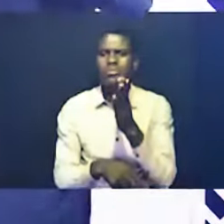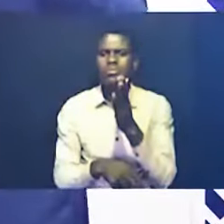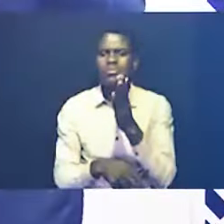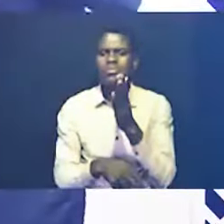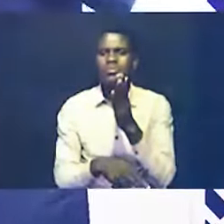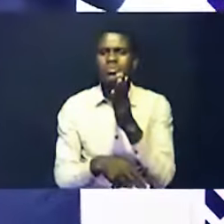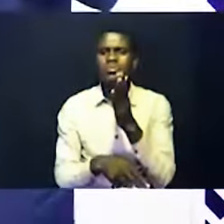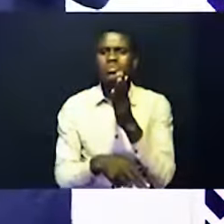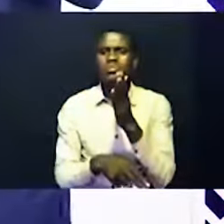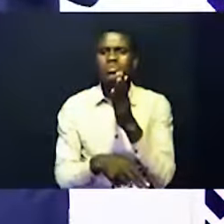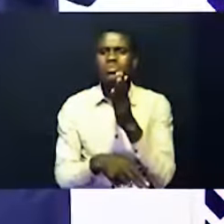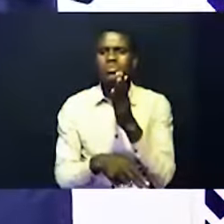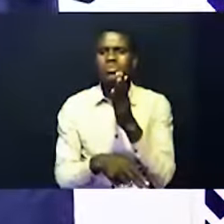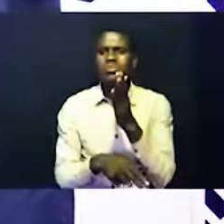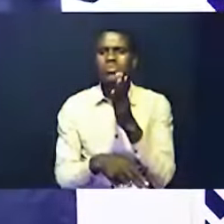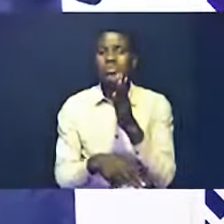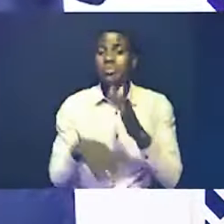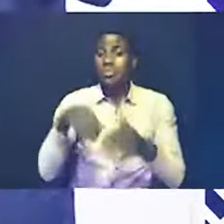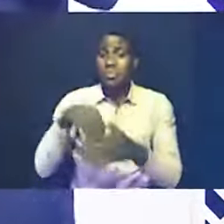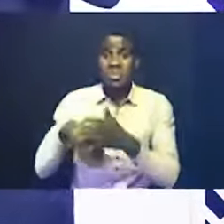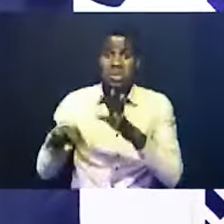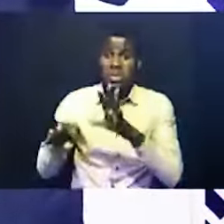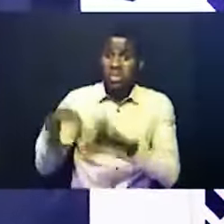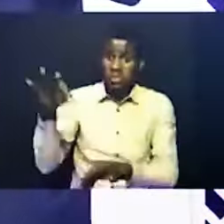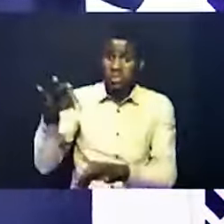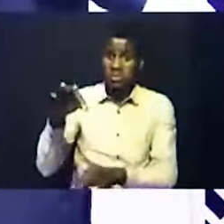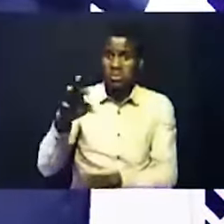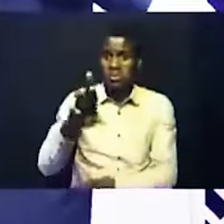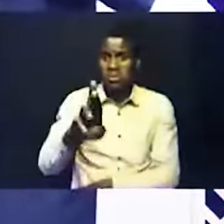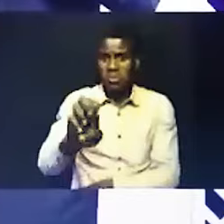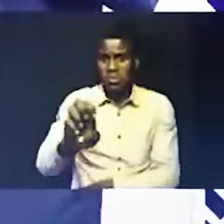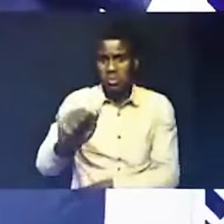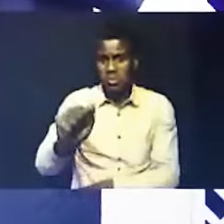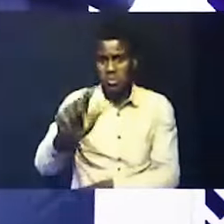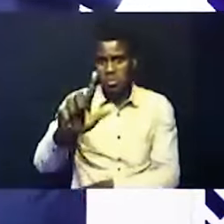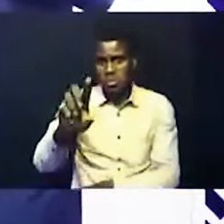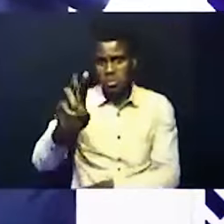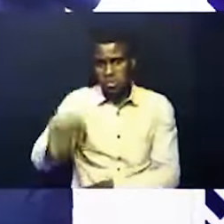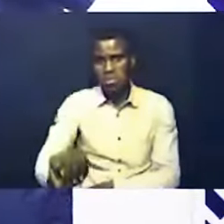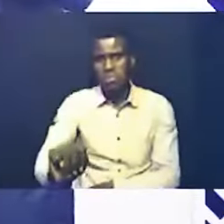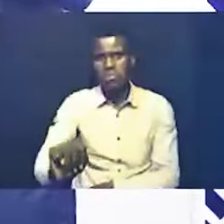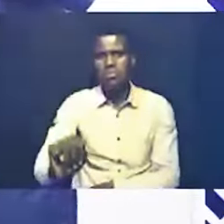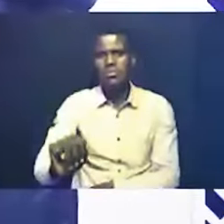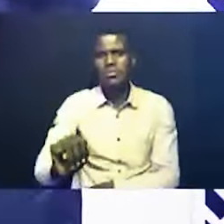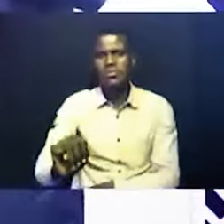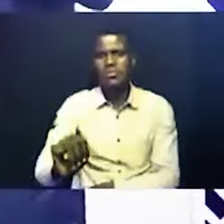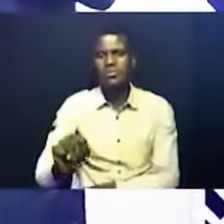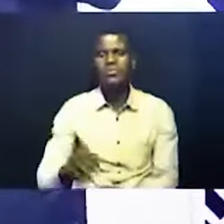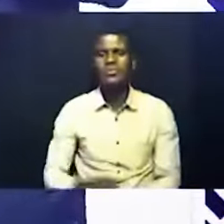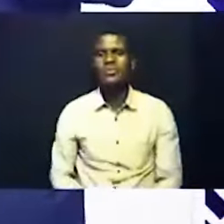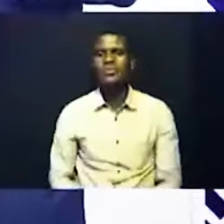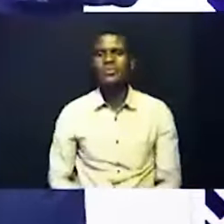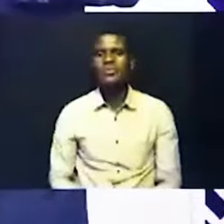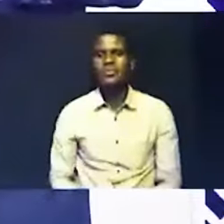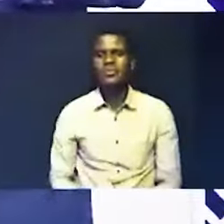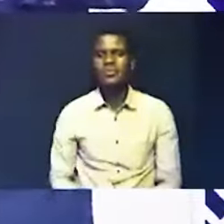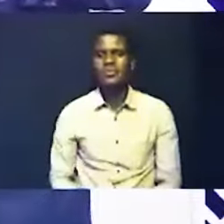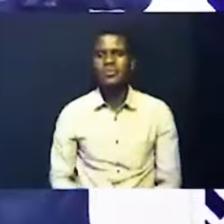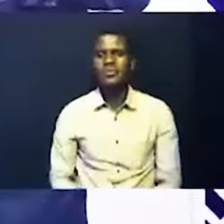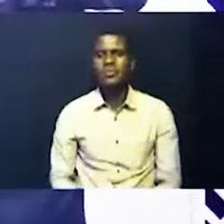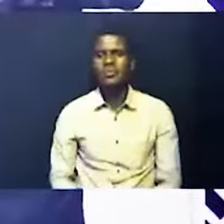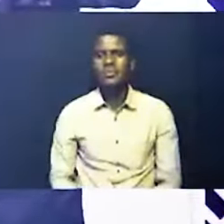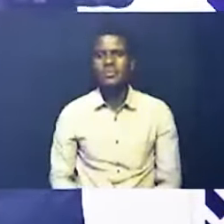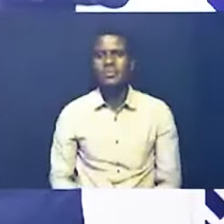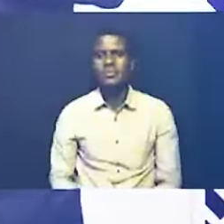guys in the spirit realm M now this becomes worse when the